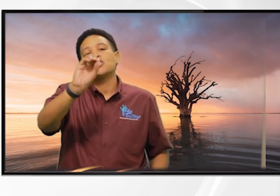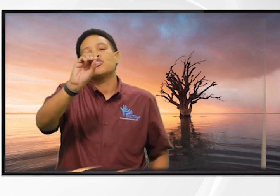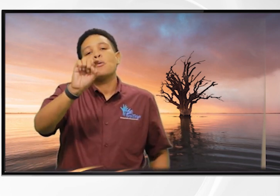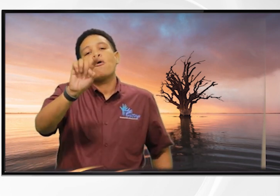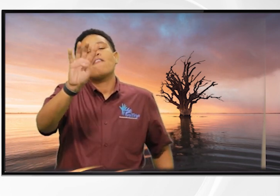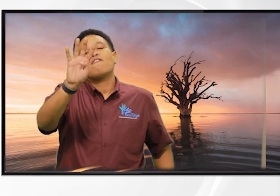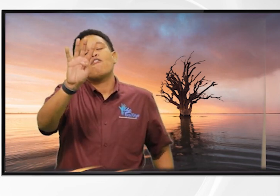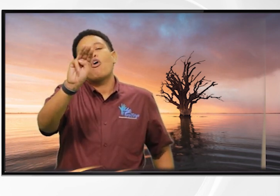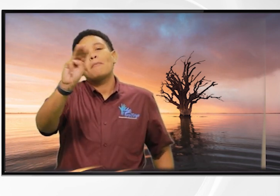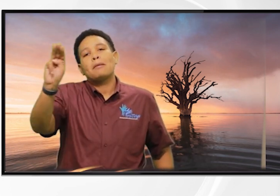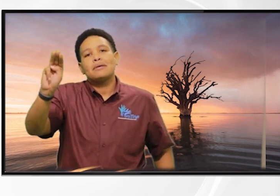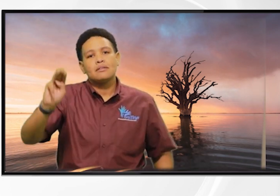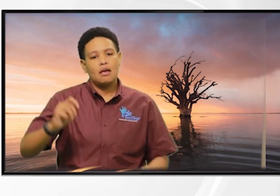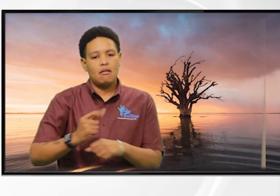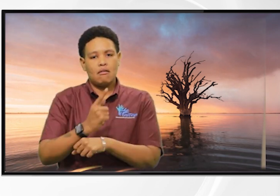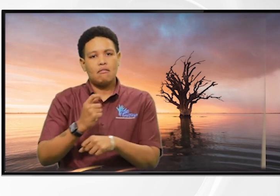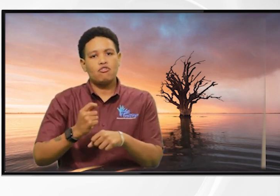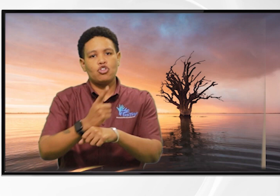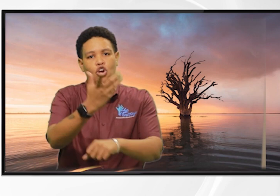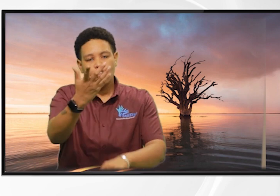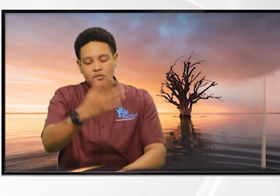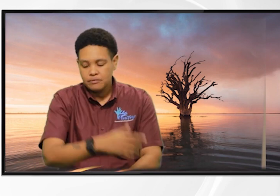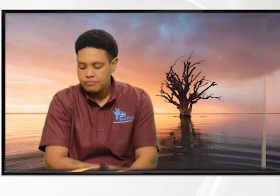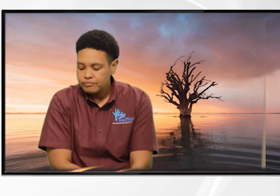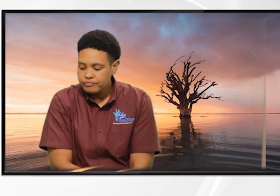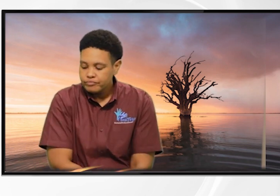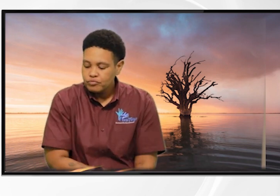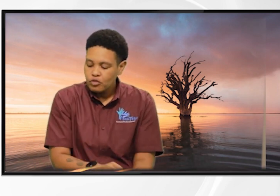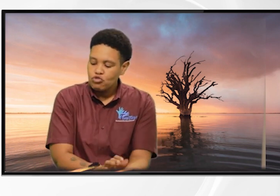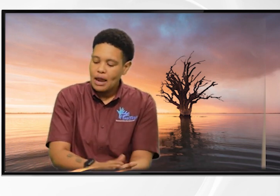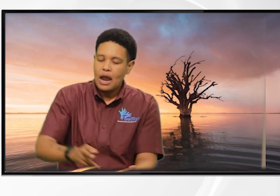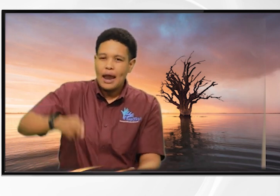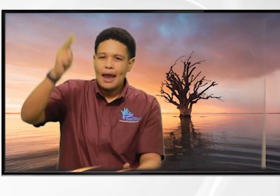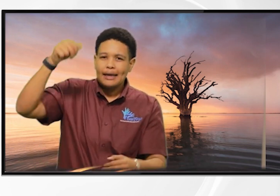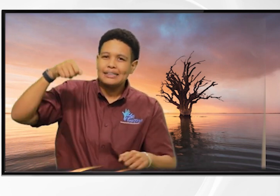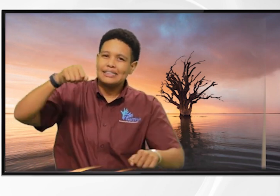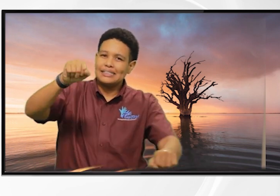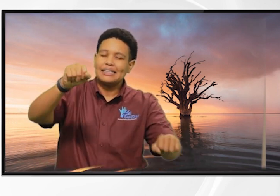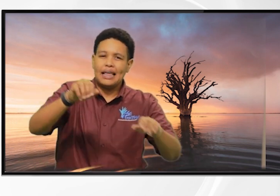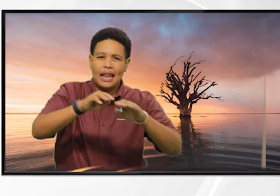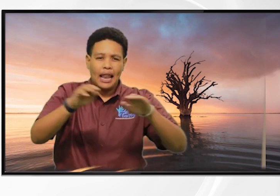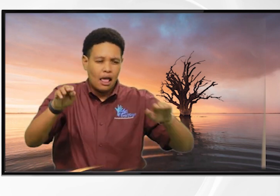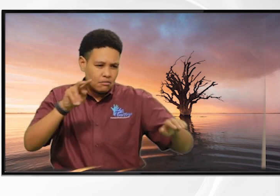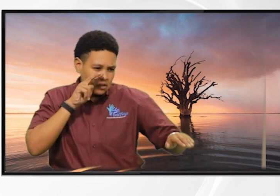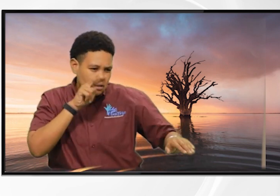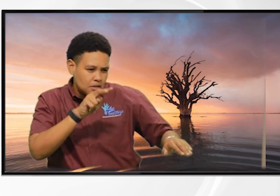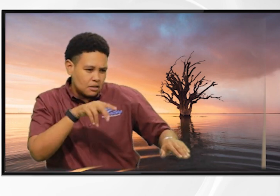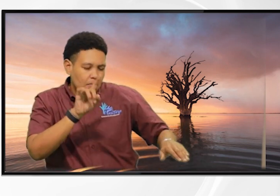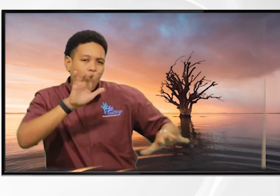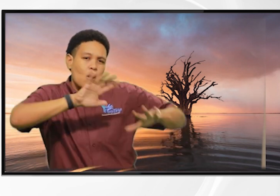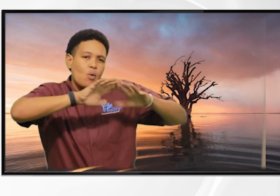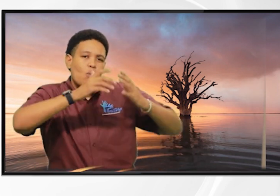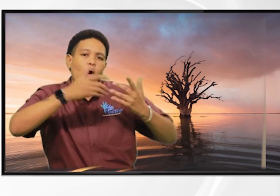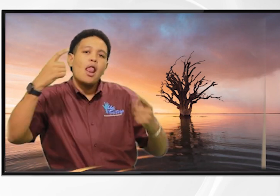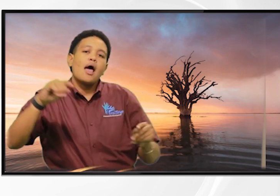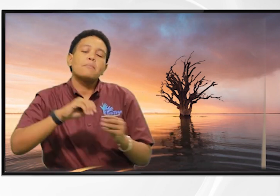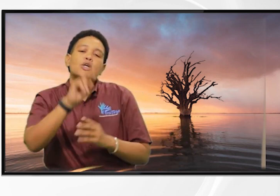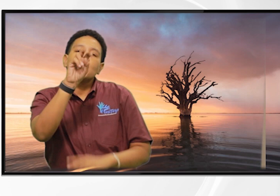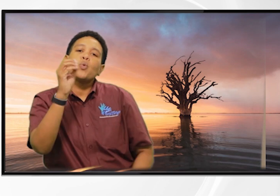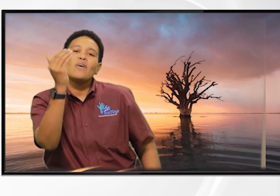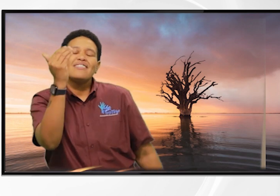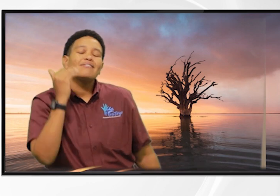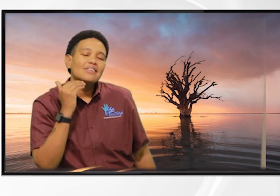0.4 millimeter over the year. Record high sea level anomalies were observed worldwide in